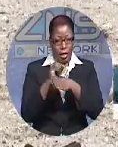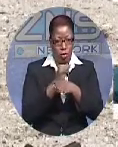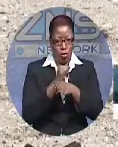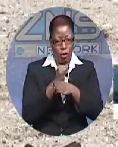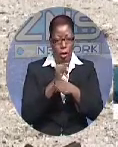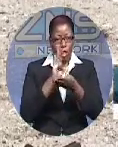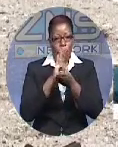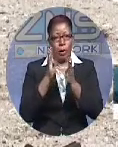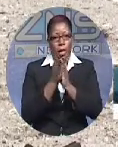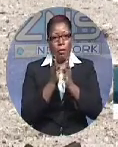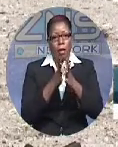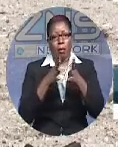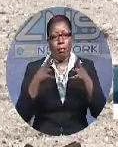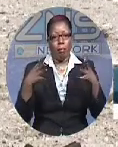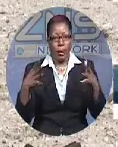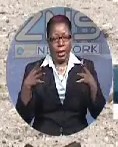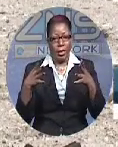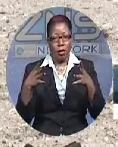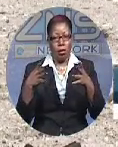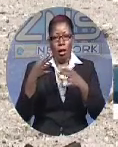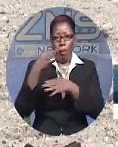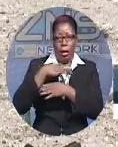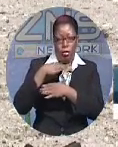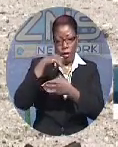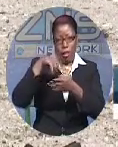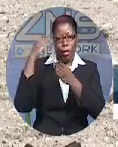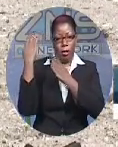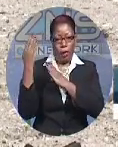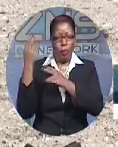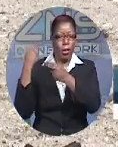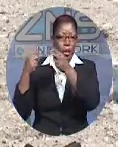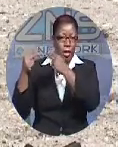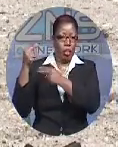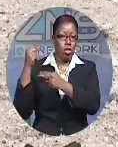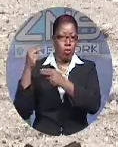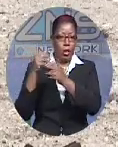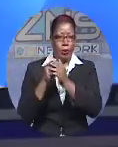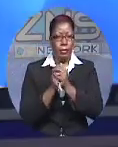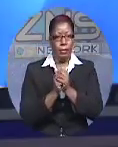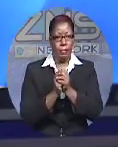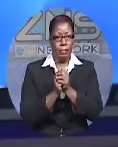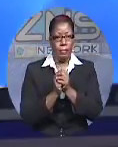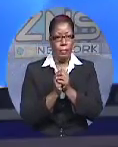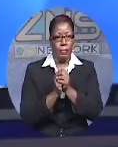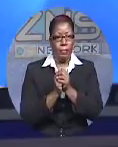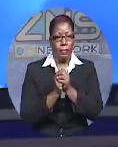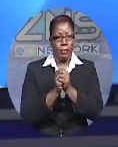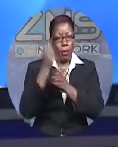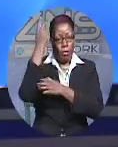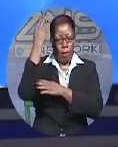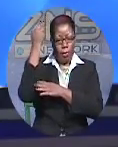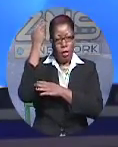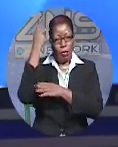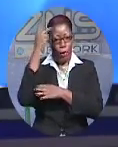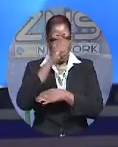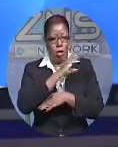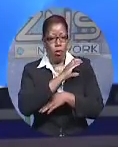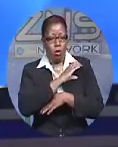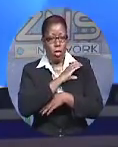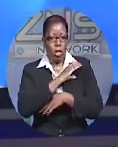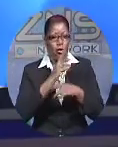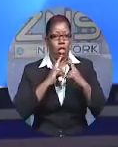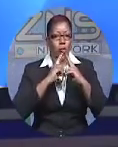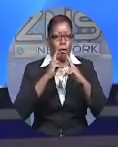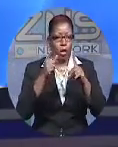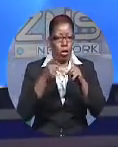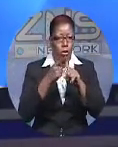one of the biggest pillars of the Bahamian economy. For the ZNS Network News, I'm Cyan Thompson. Prime Minister Perry Christie has responded